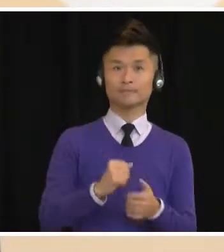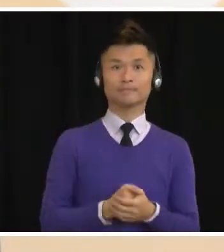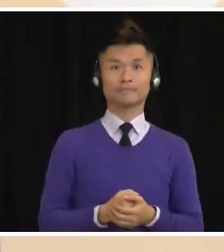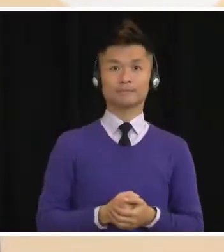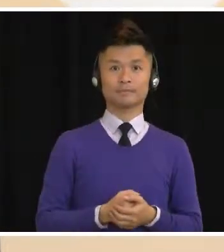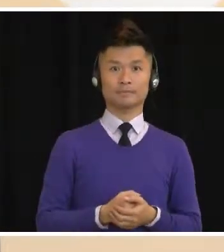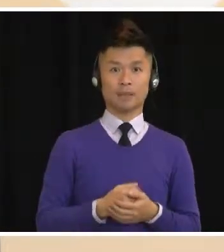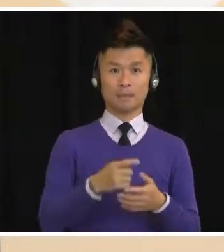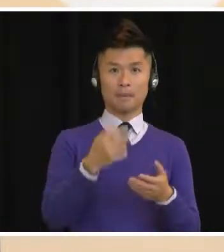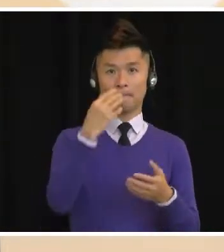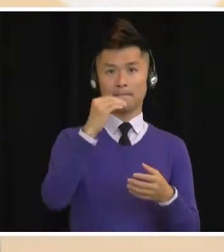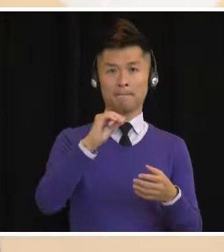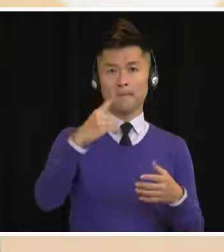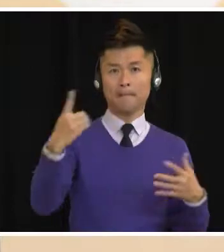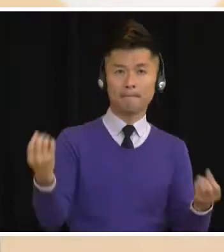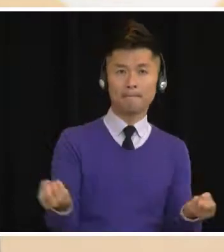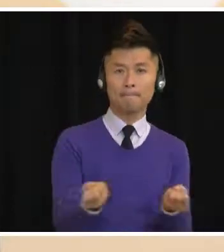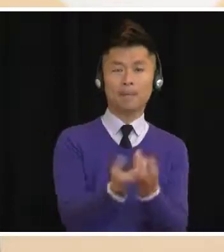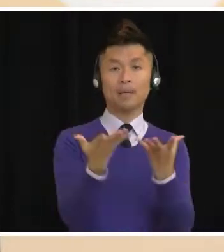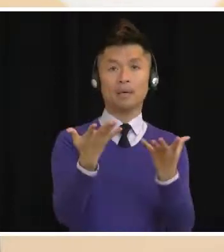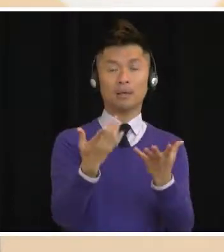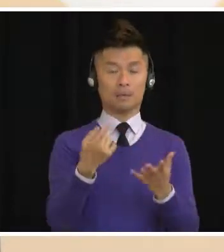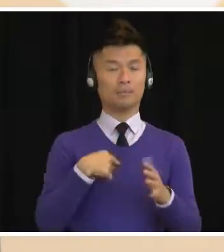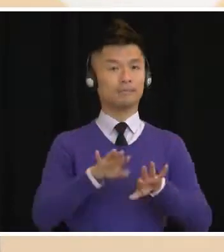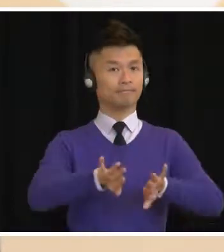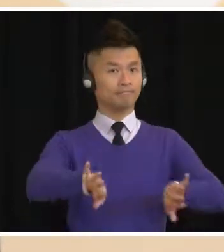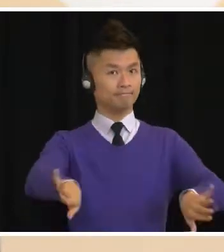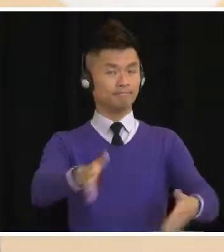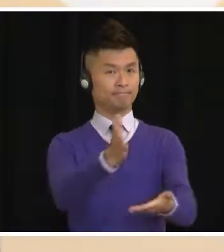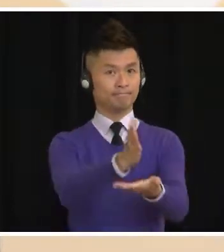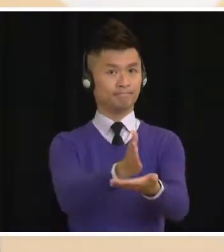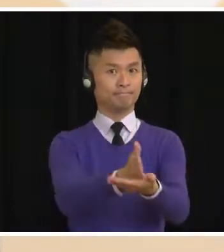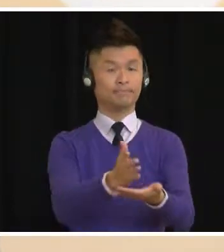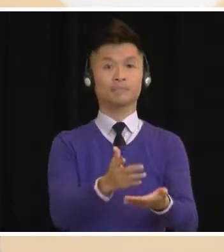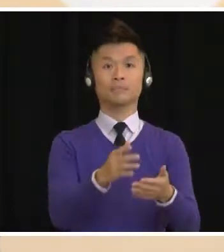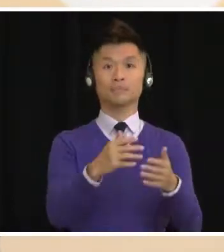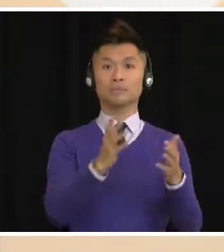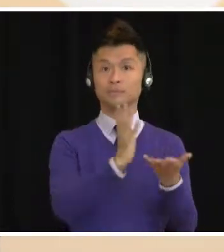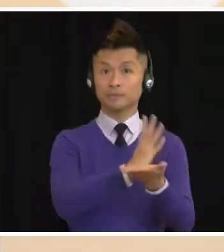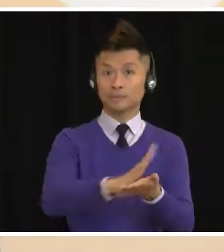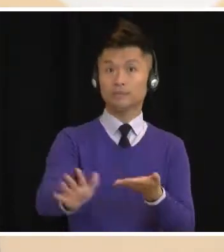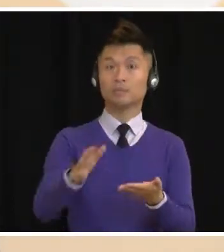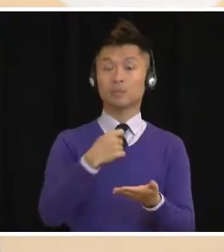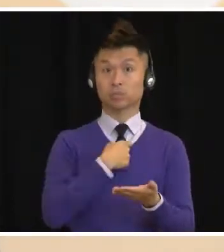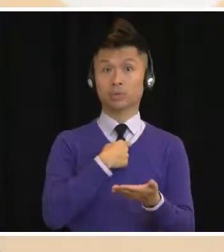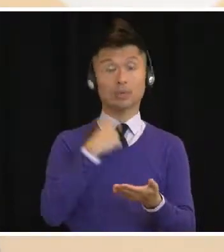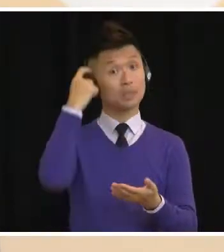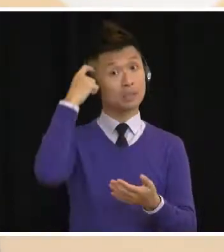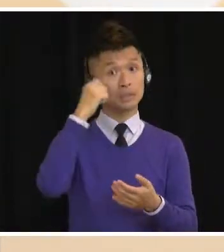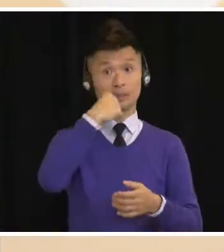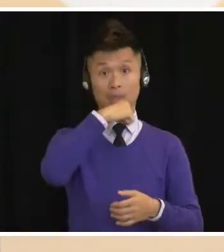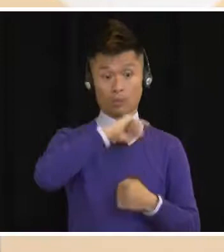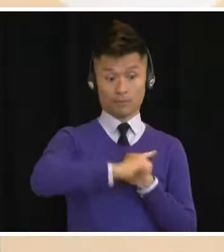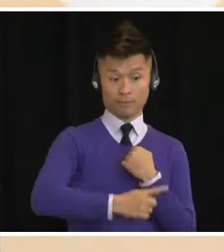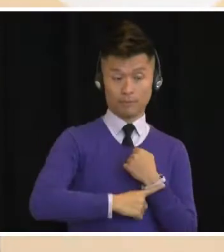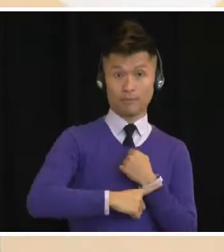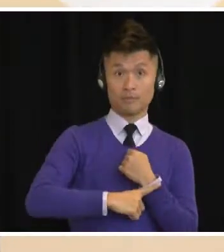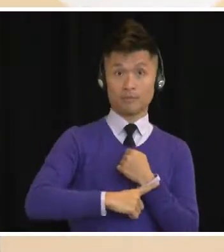possible conflict is a conflict to an existing domestic law provision and a provision in the